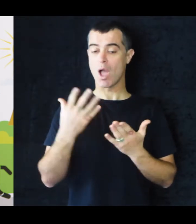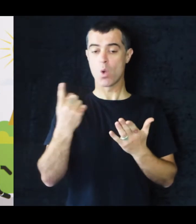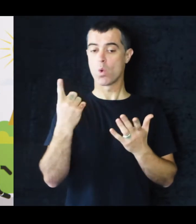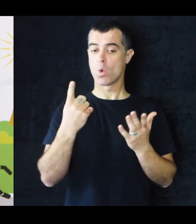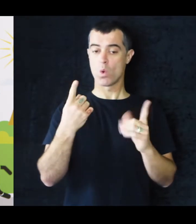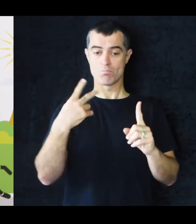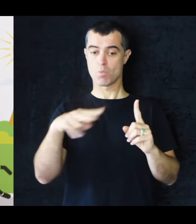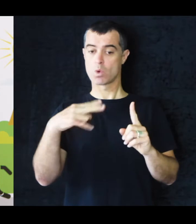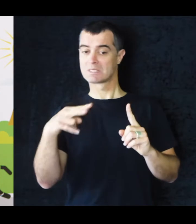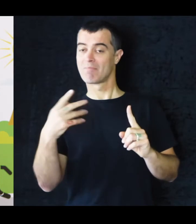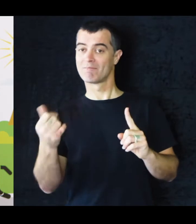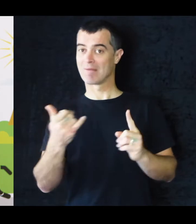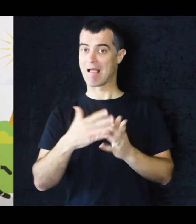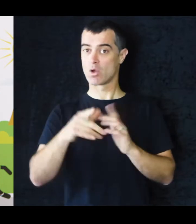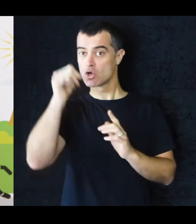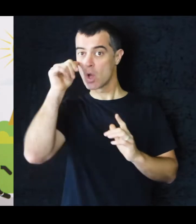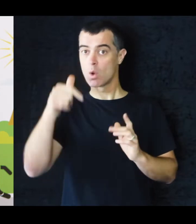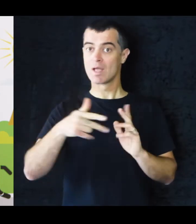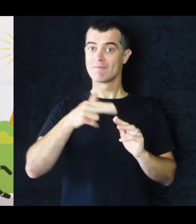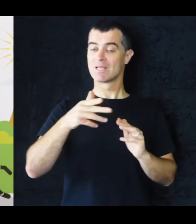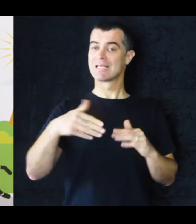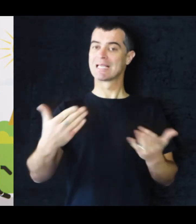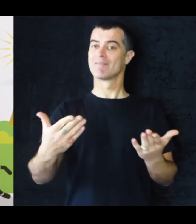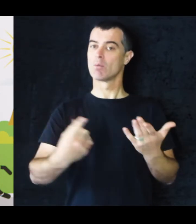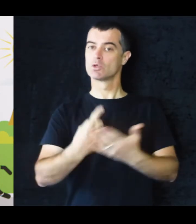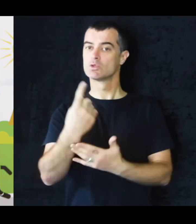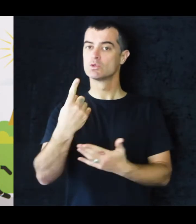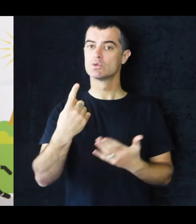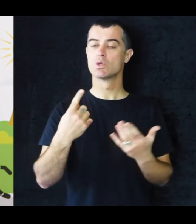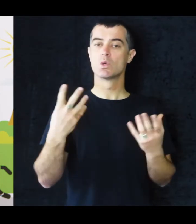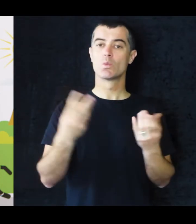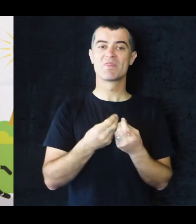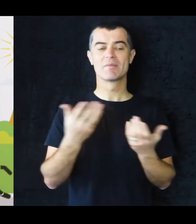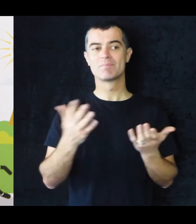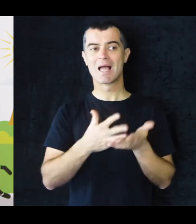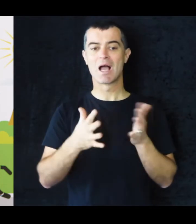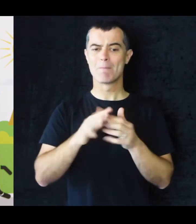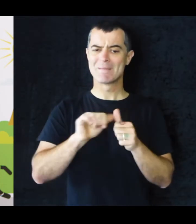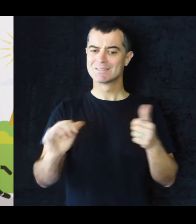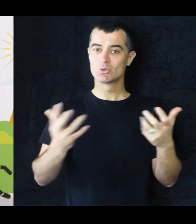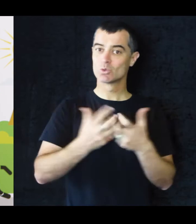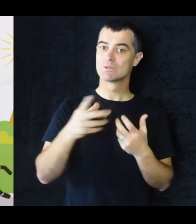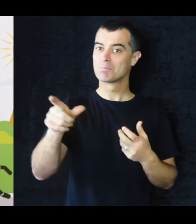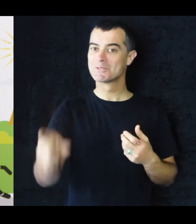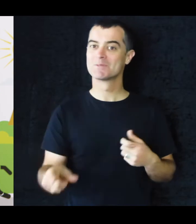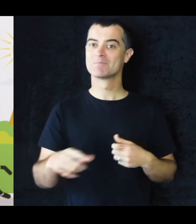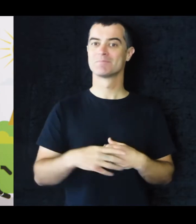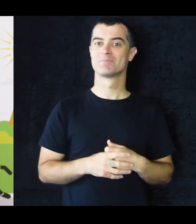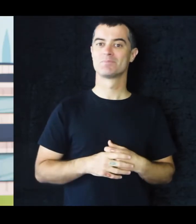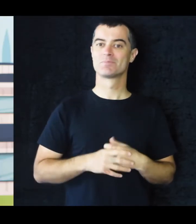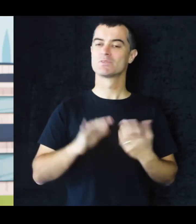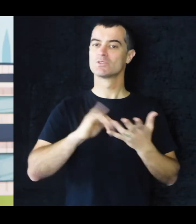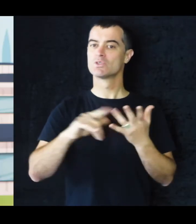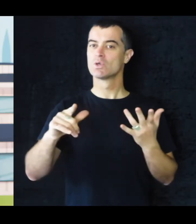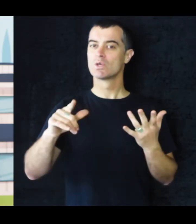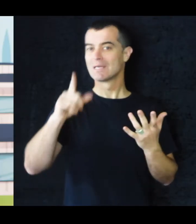spectrum. How would you know that unless you give them a chance with how best suits them?